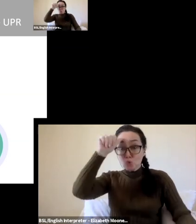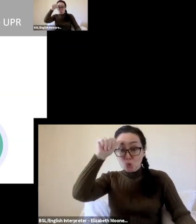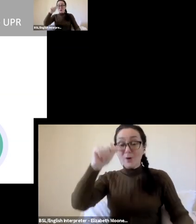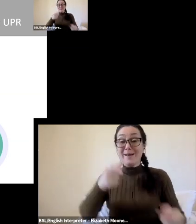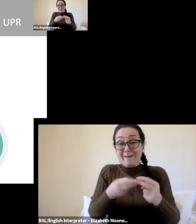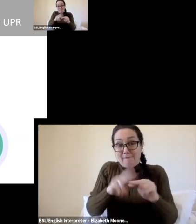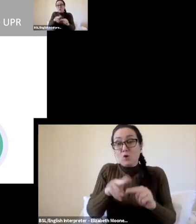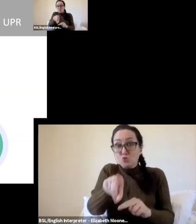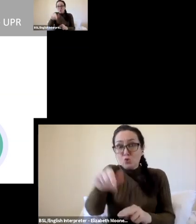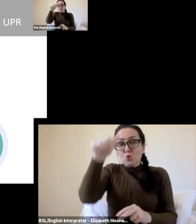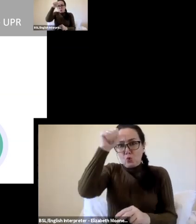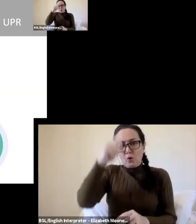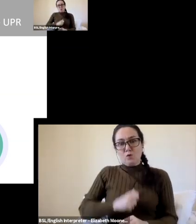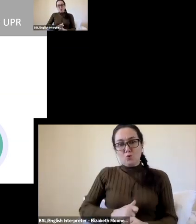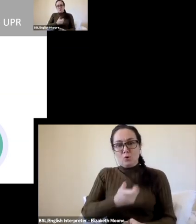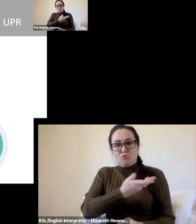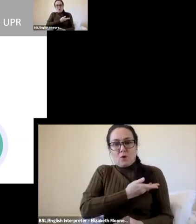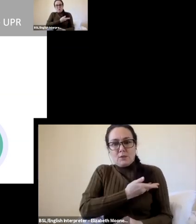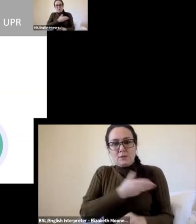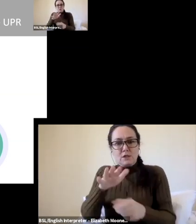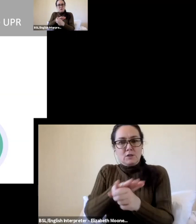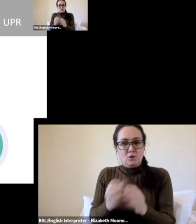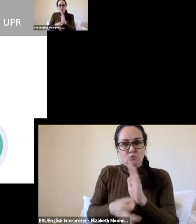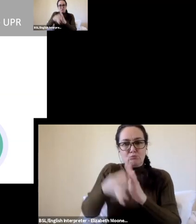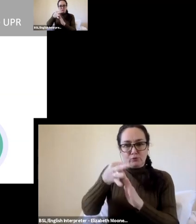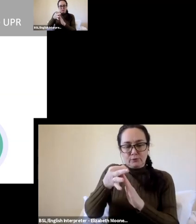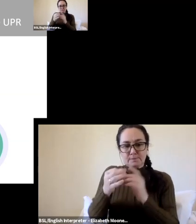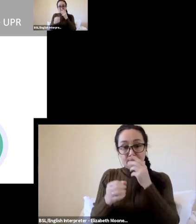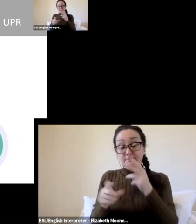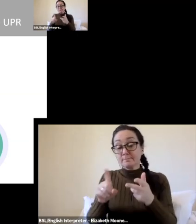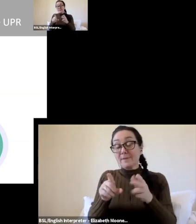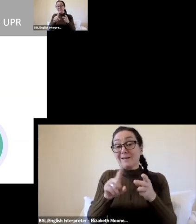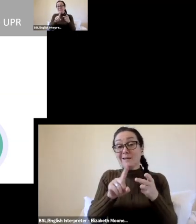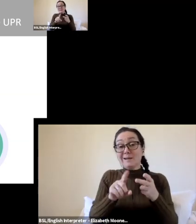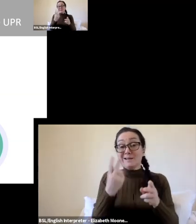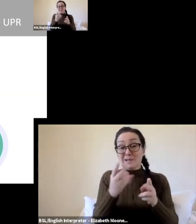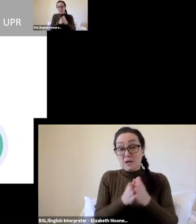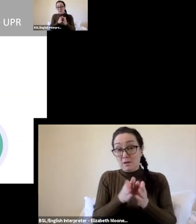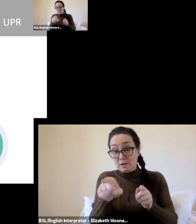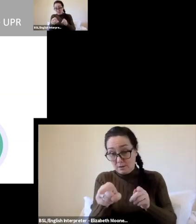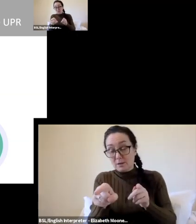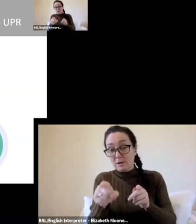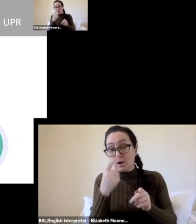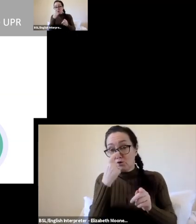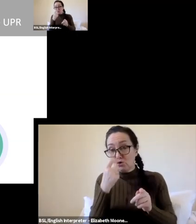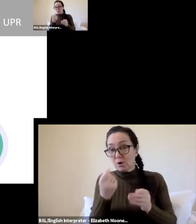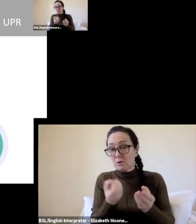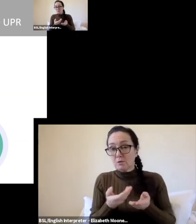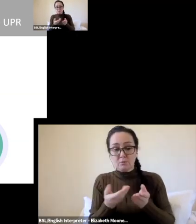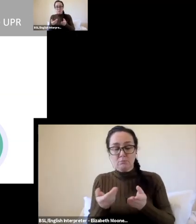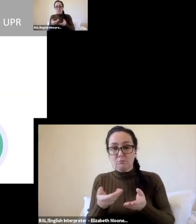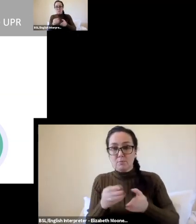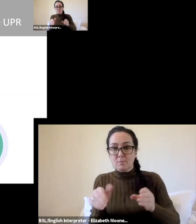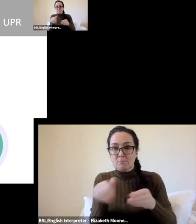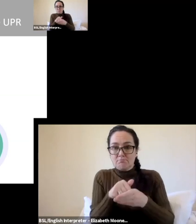situation is improving. And on the other side, you can also contribute to the implementation of those recommendations.